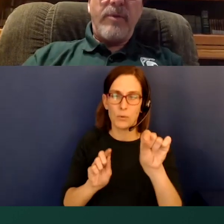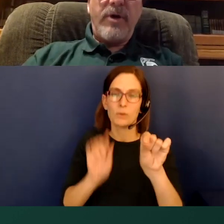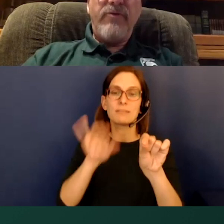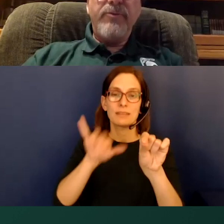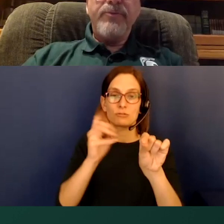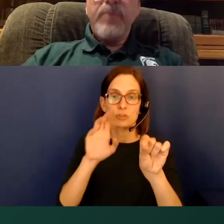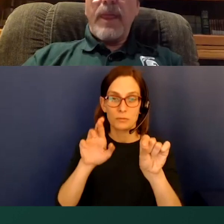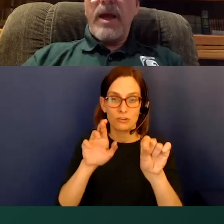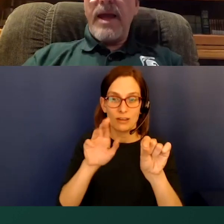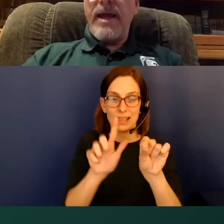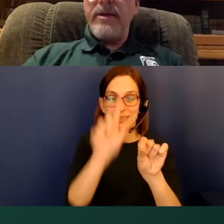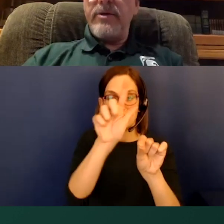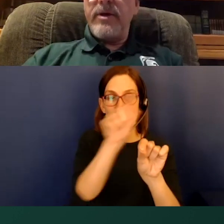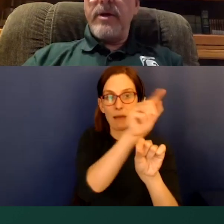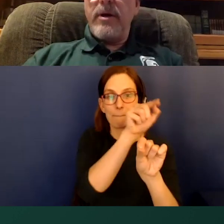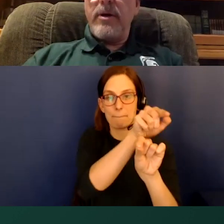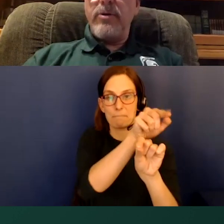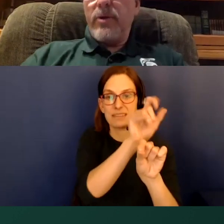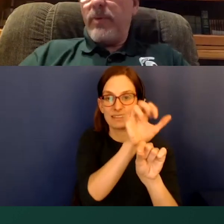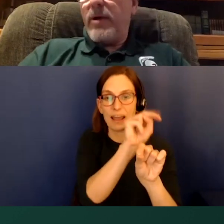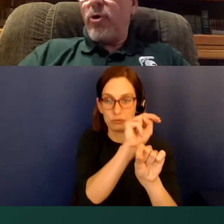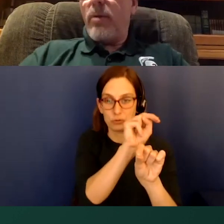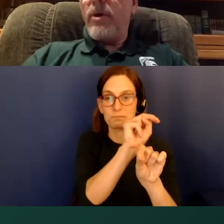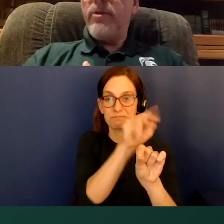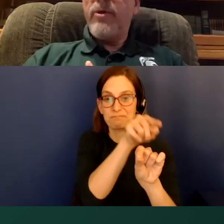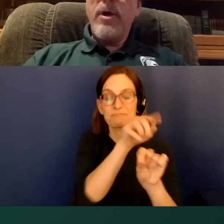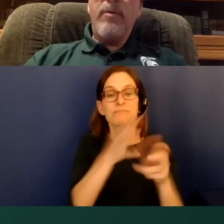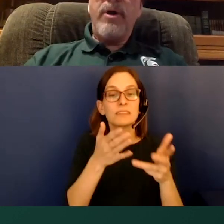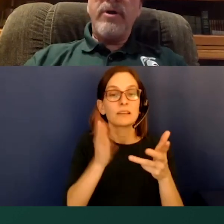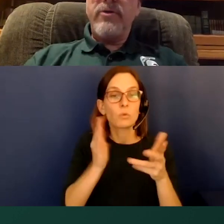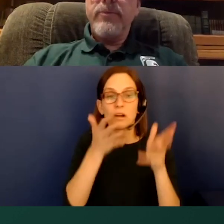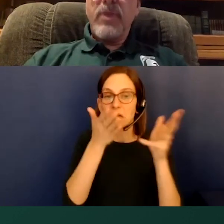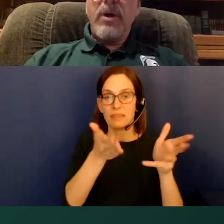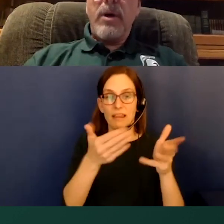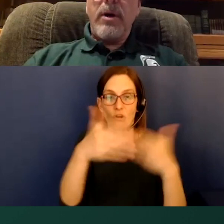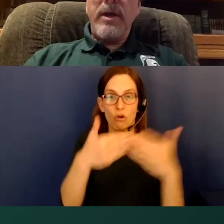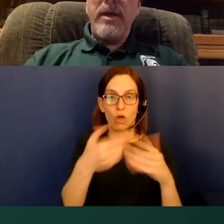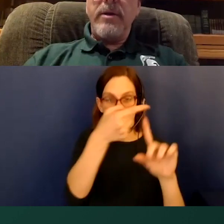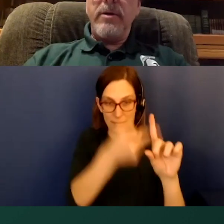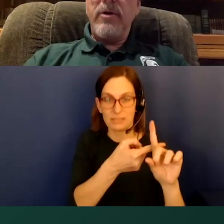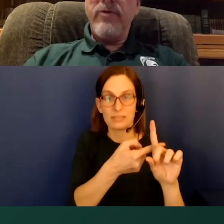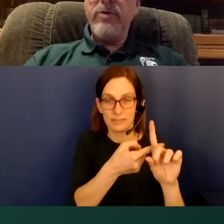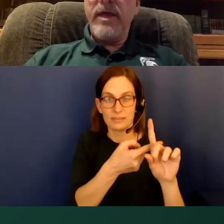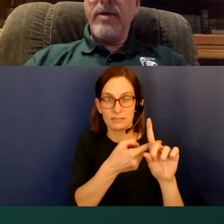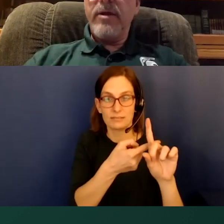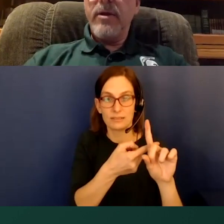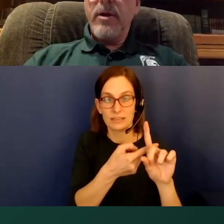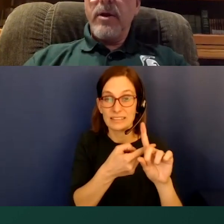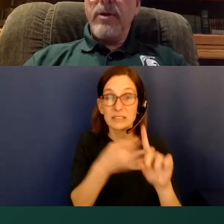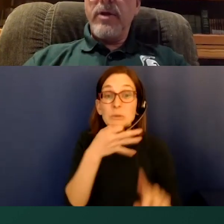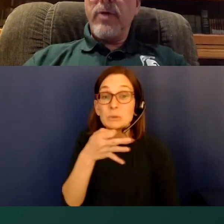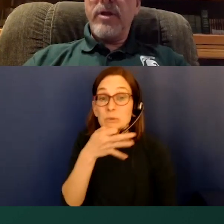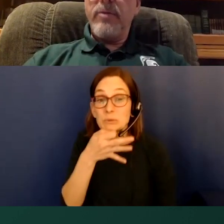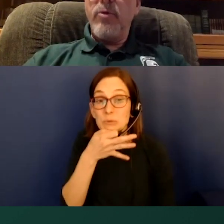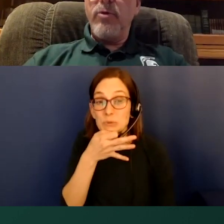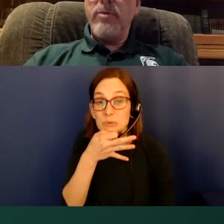left and above, and they'll be out all month. But in a few days,